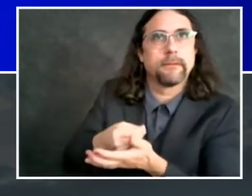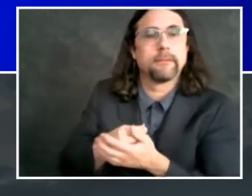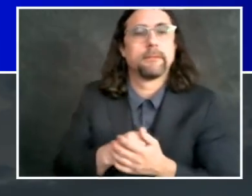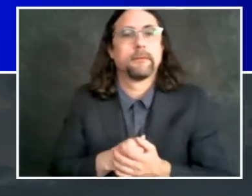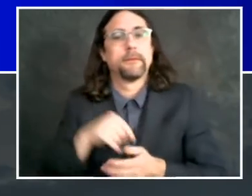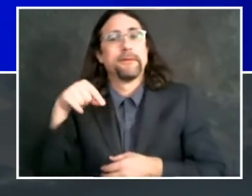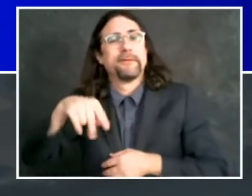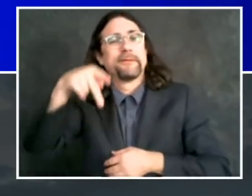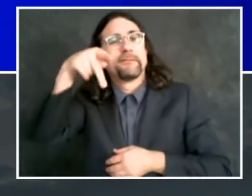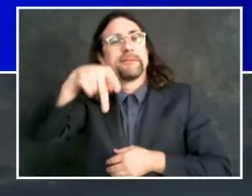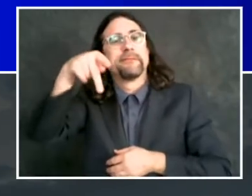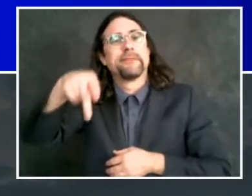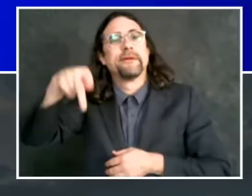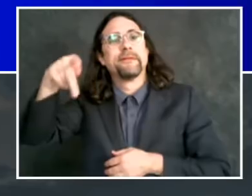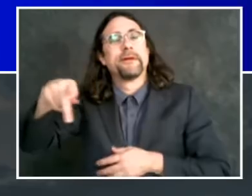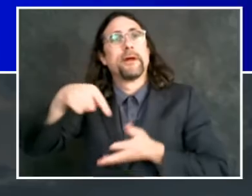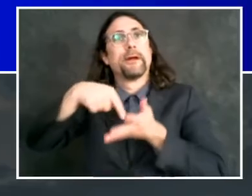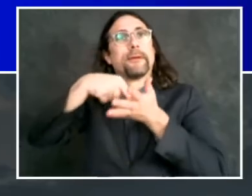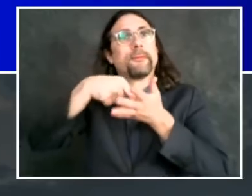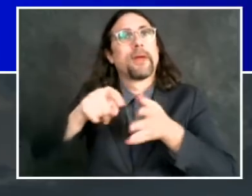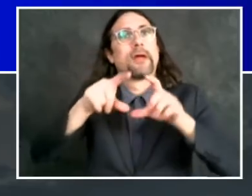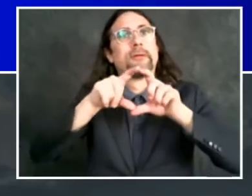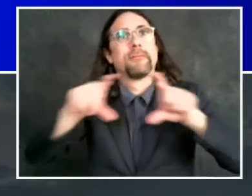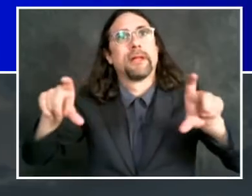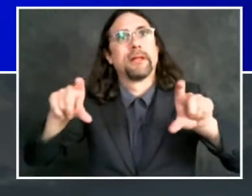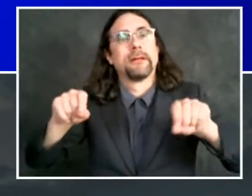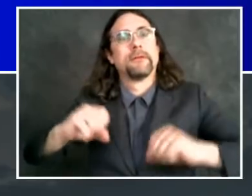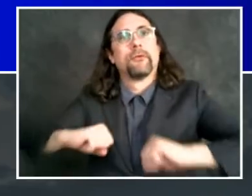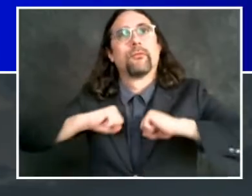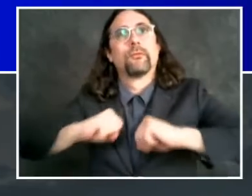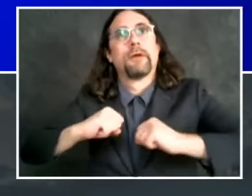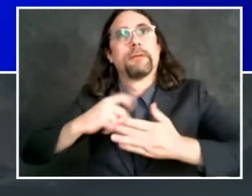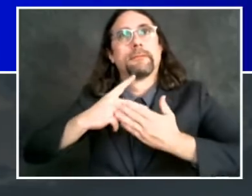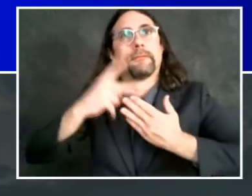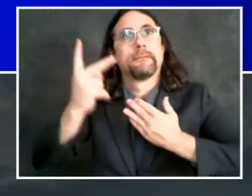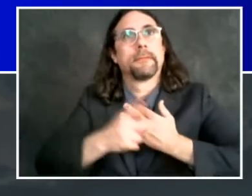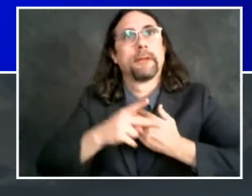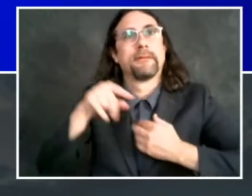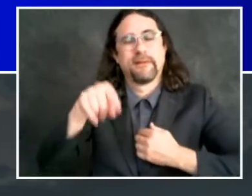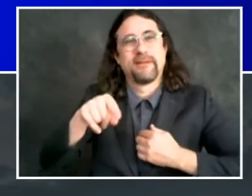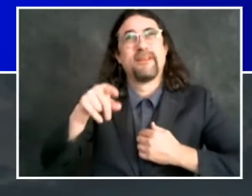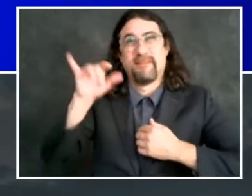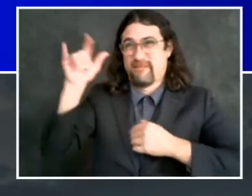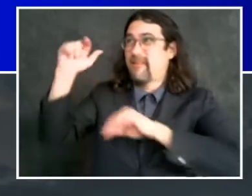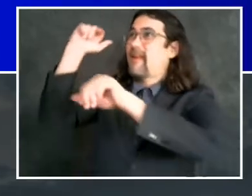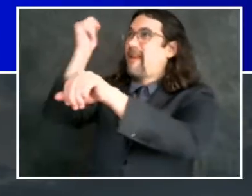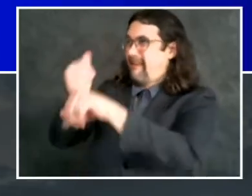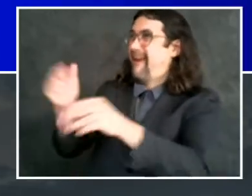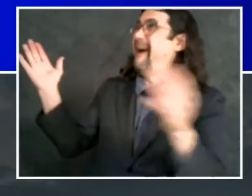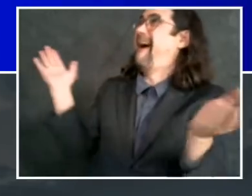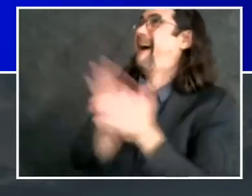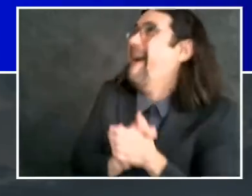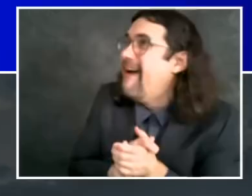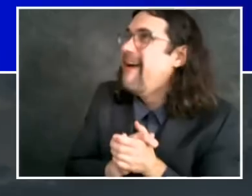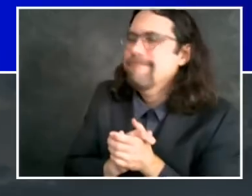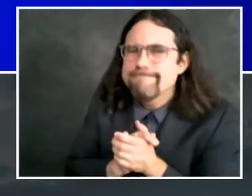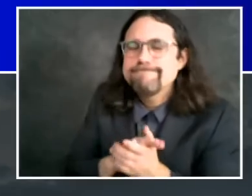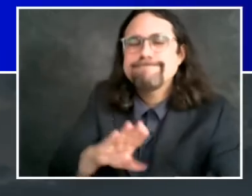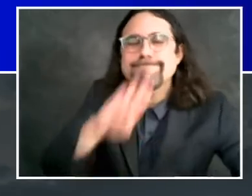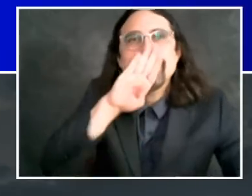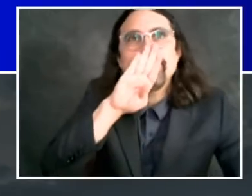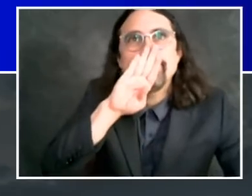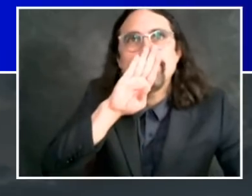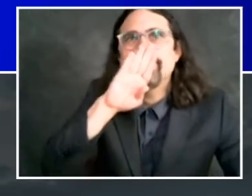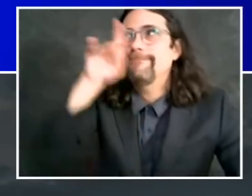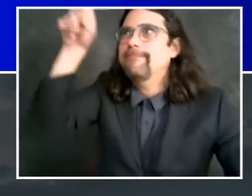money. It was a hard process to make sense of. A lot of businesses couldn't get their applications in time. A lot of businesses didn't